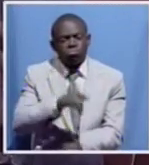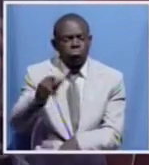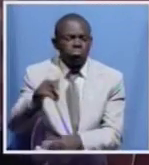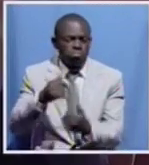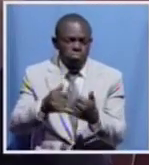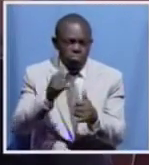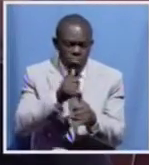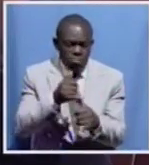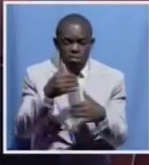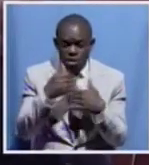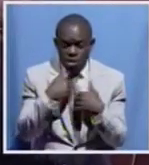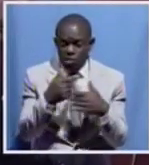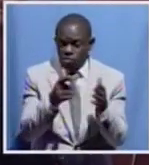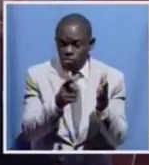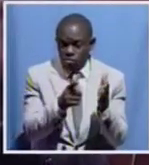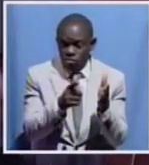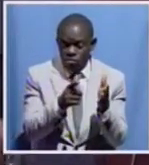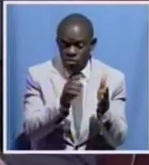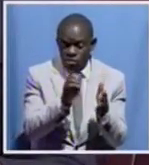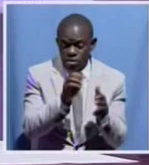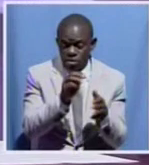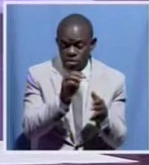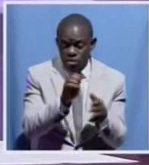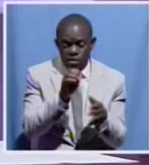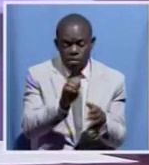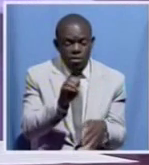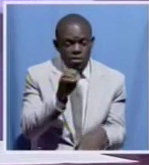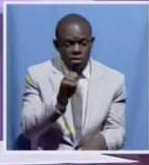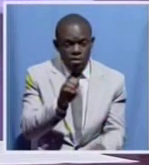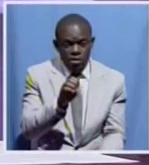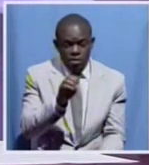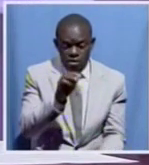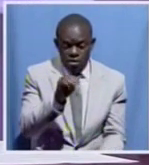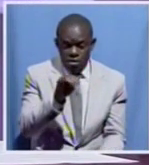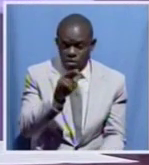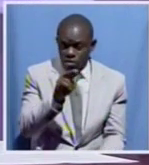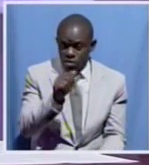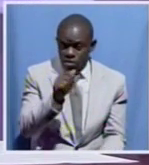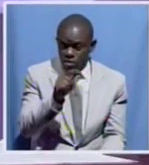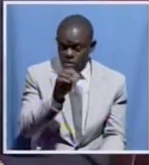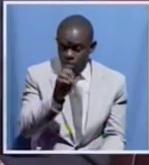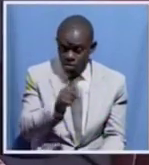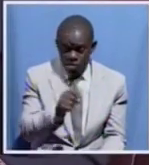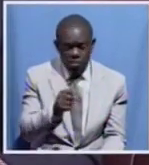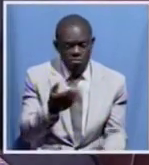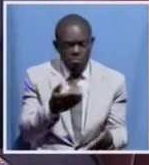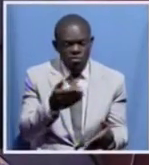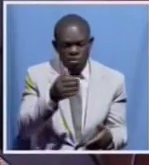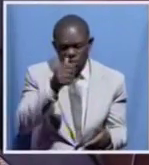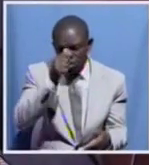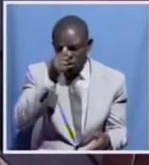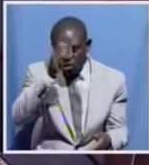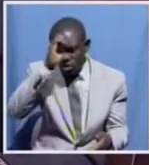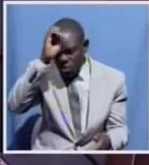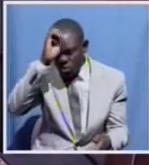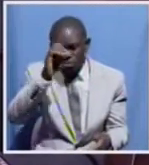coming. You have the Ethiopian Airlines has always been coming. You have almost all major airlines